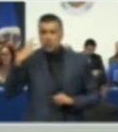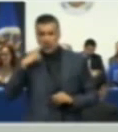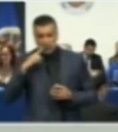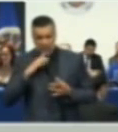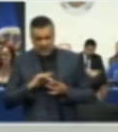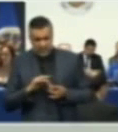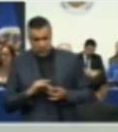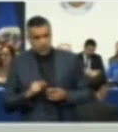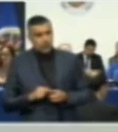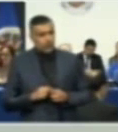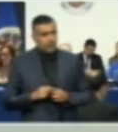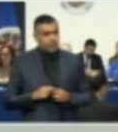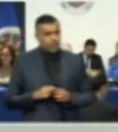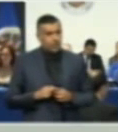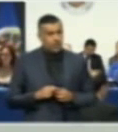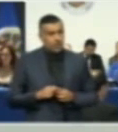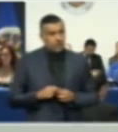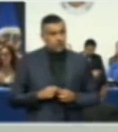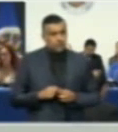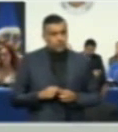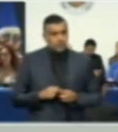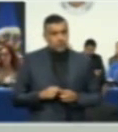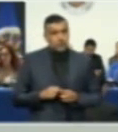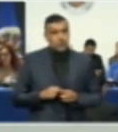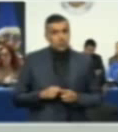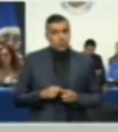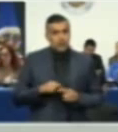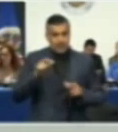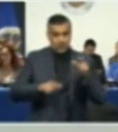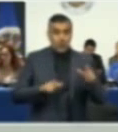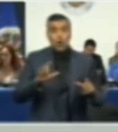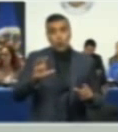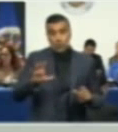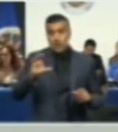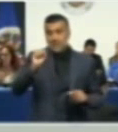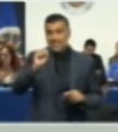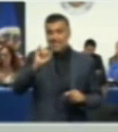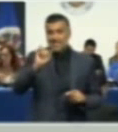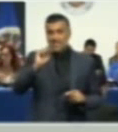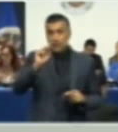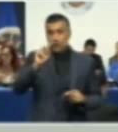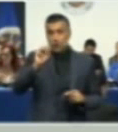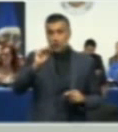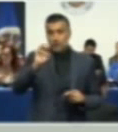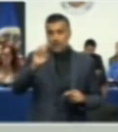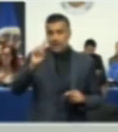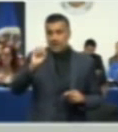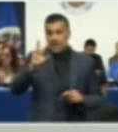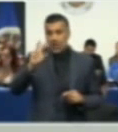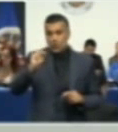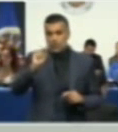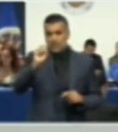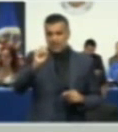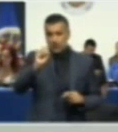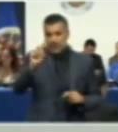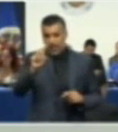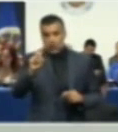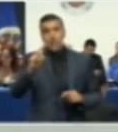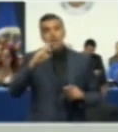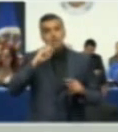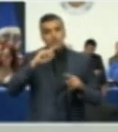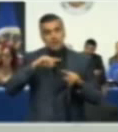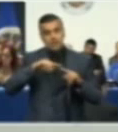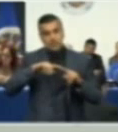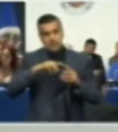so is because persons, especially let's say Down syndrome, it often depends on the socialization of